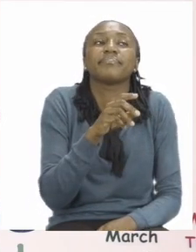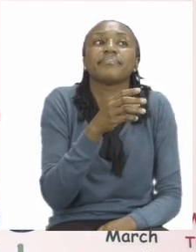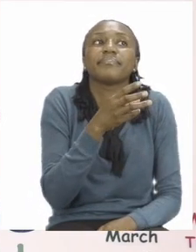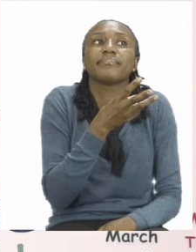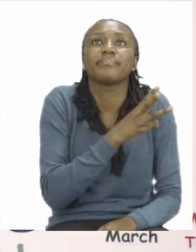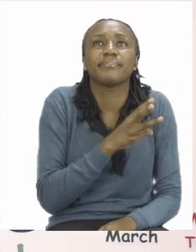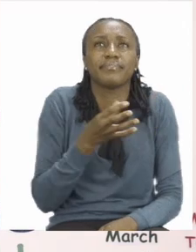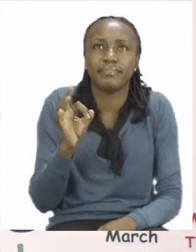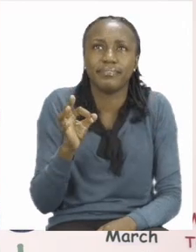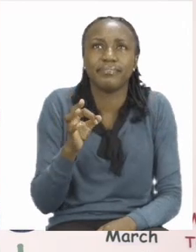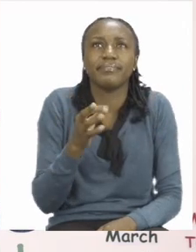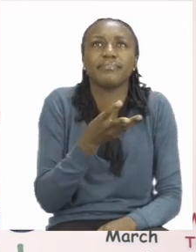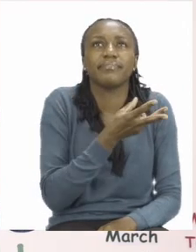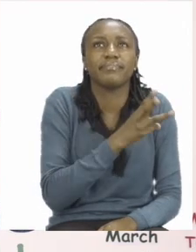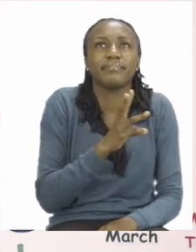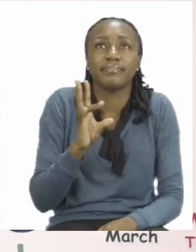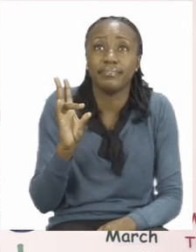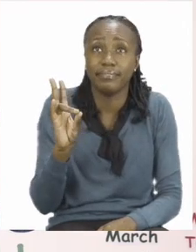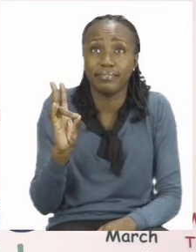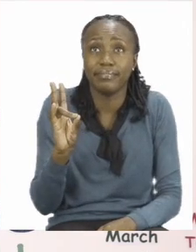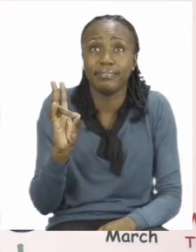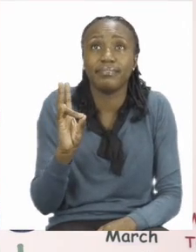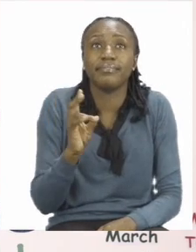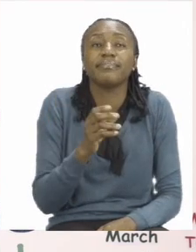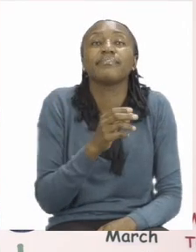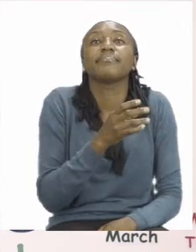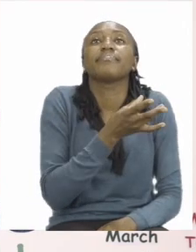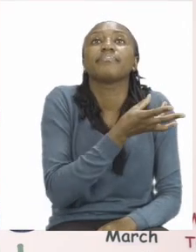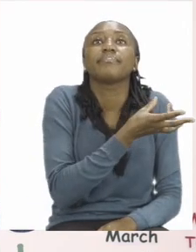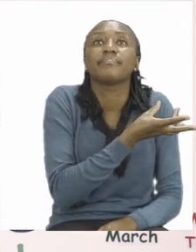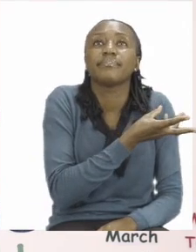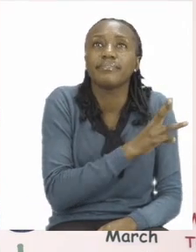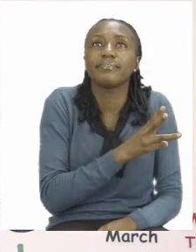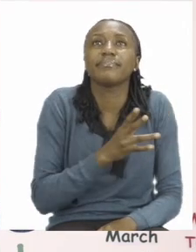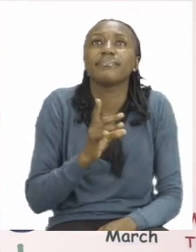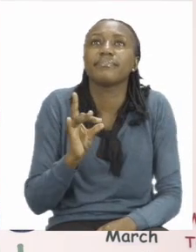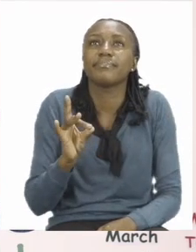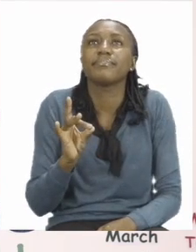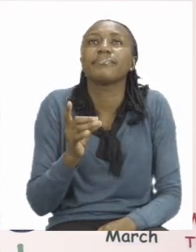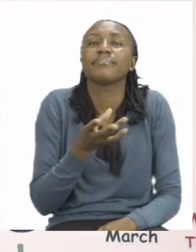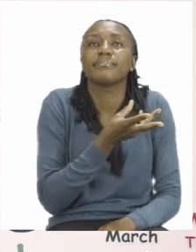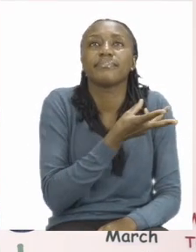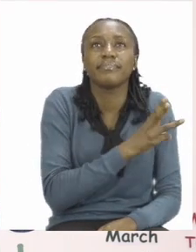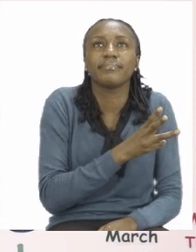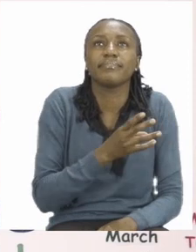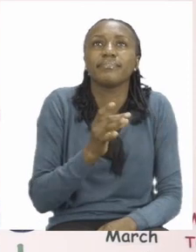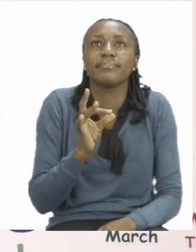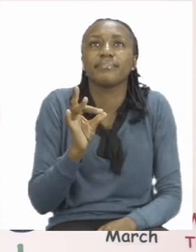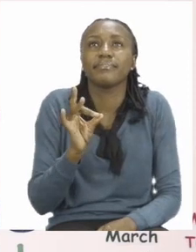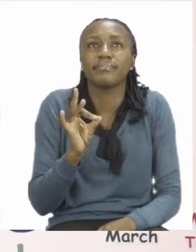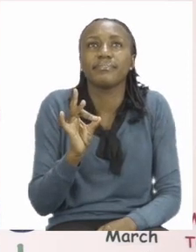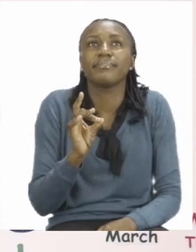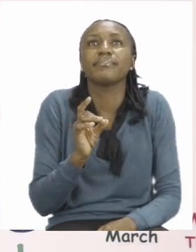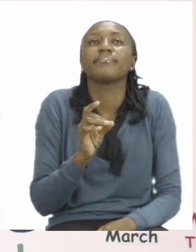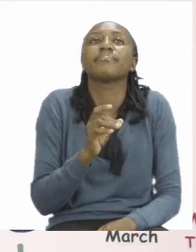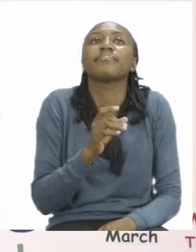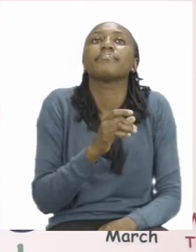69, 68, 67, 66,